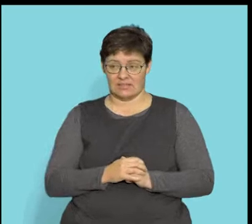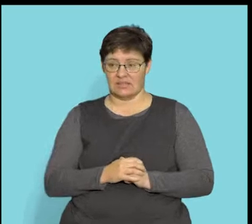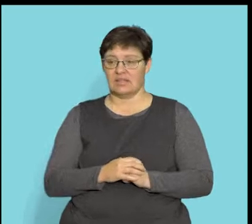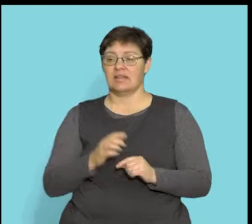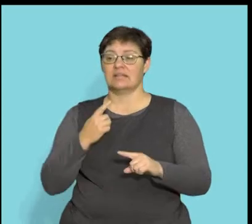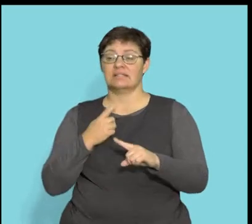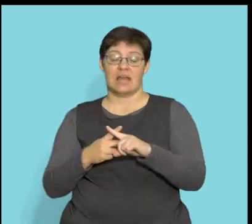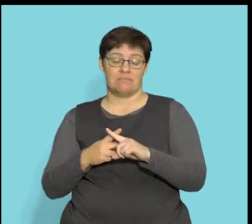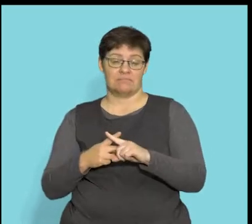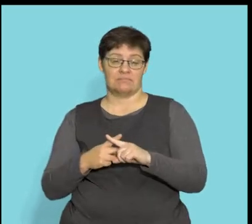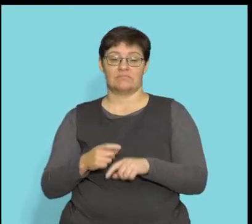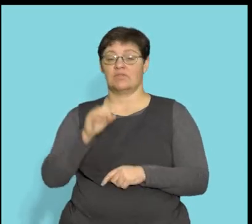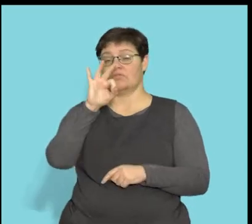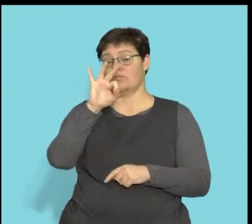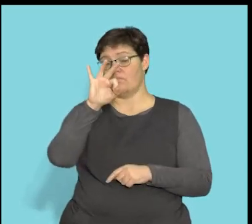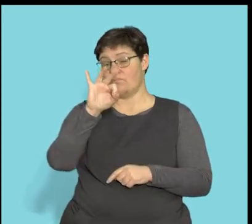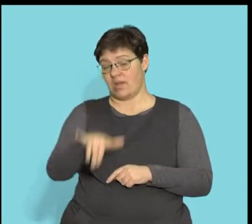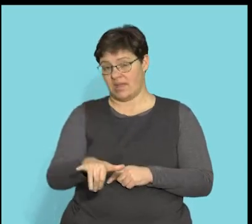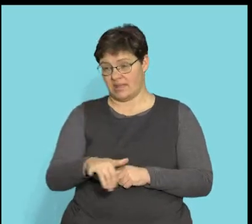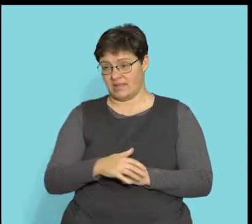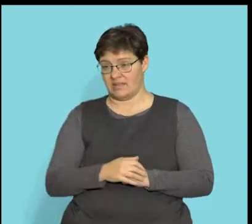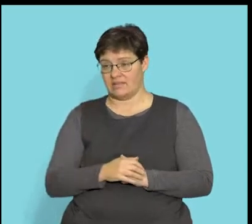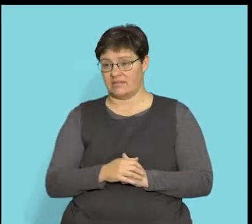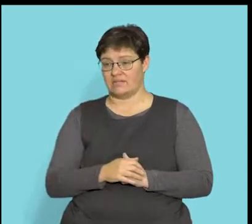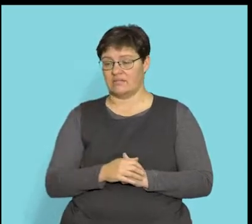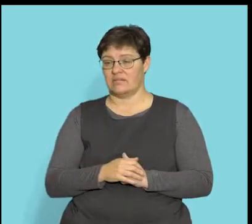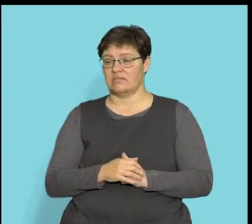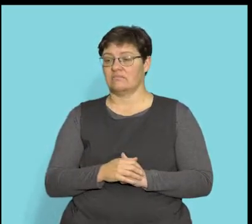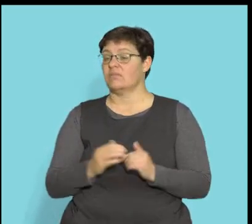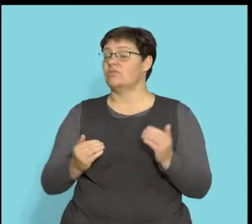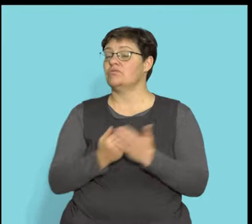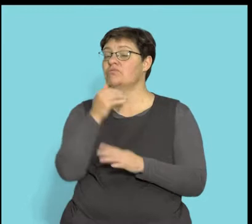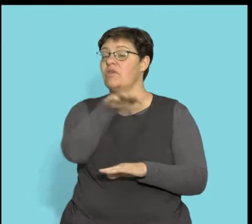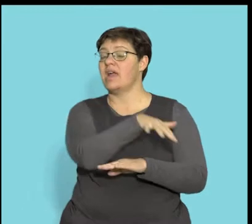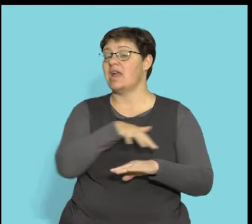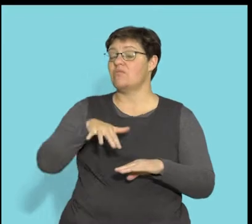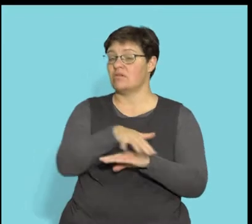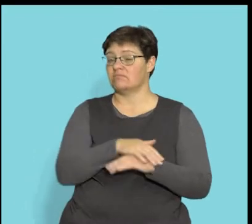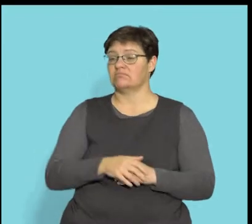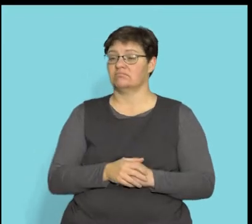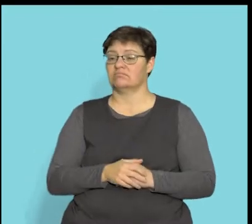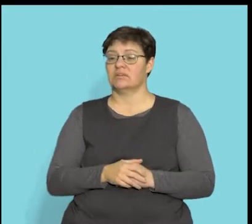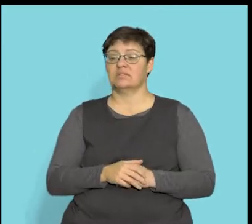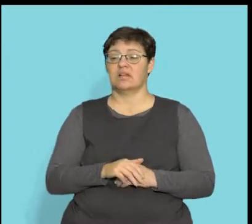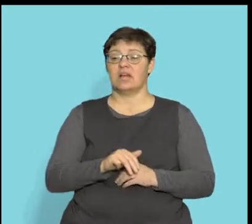3x multiplied by 3y. So my new area would be